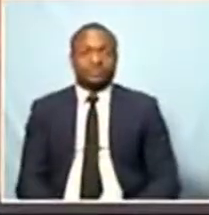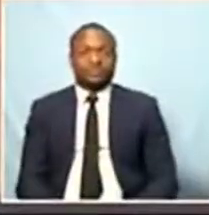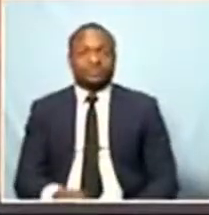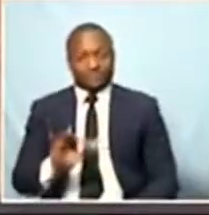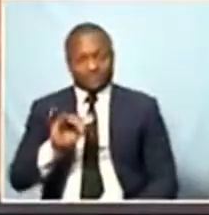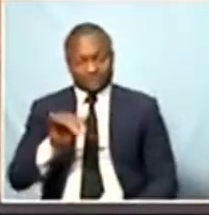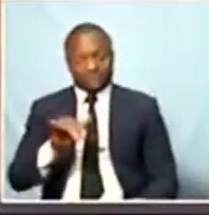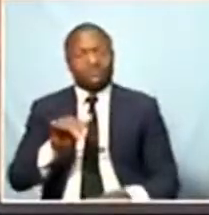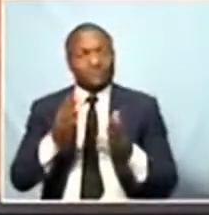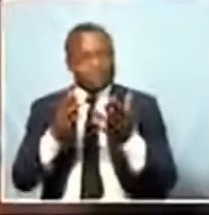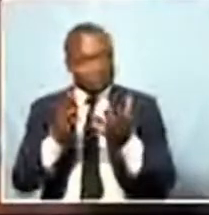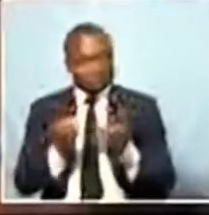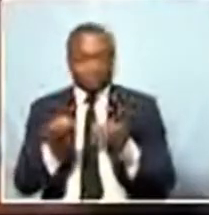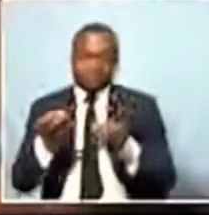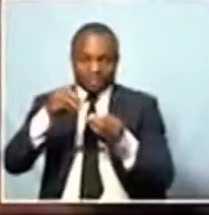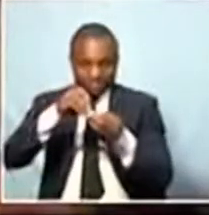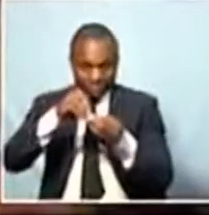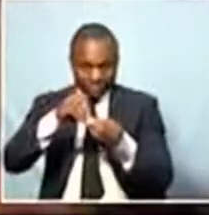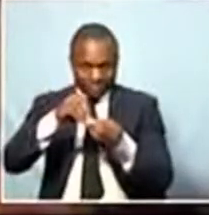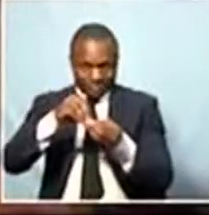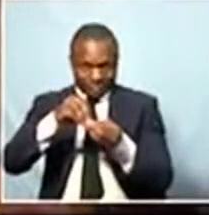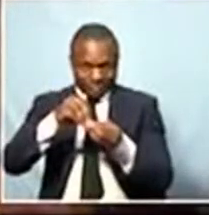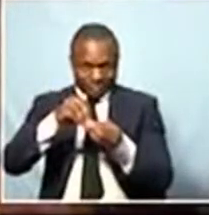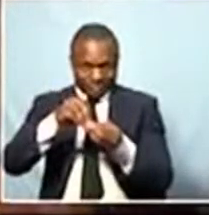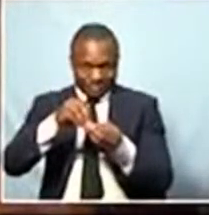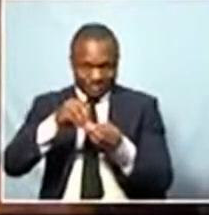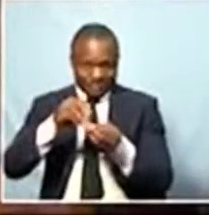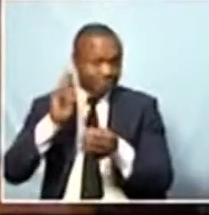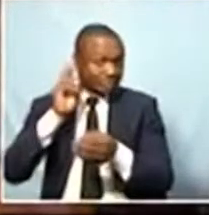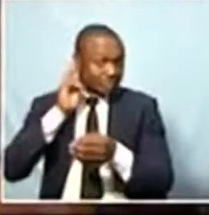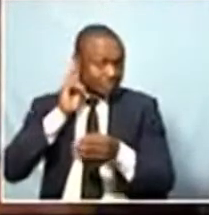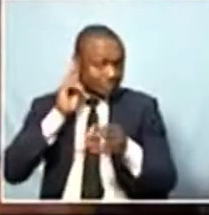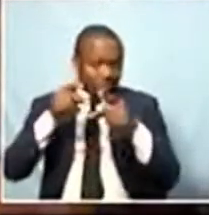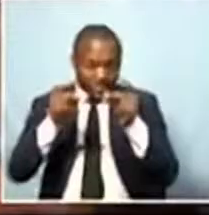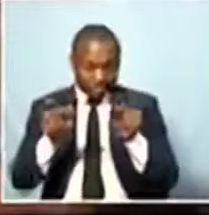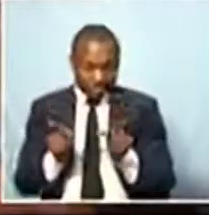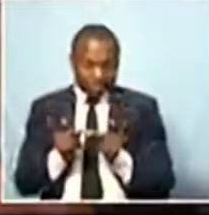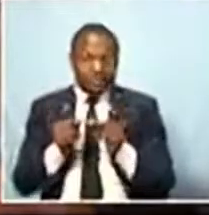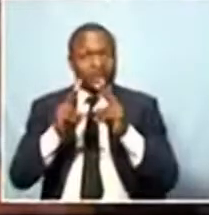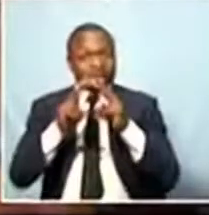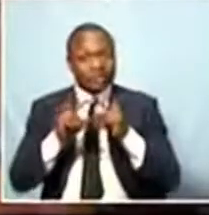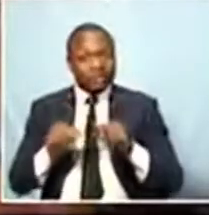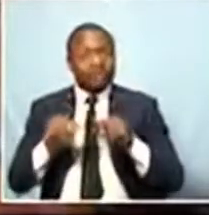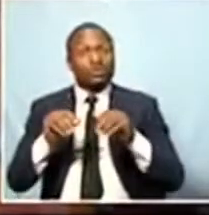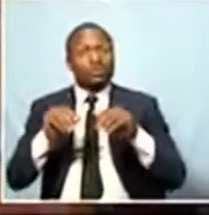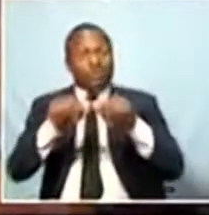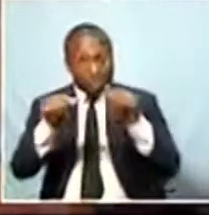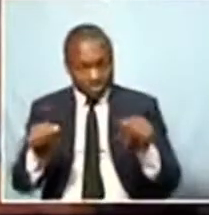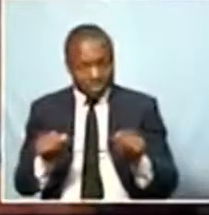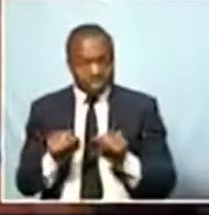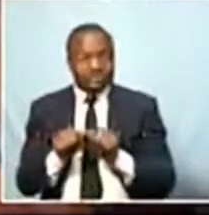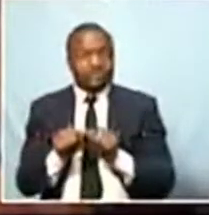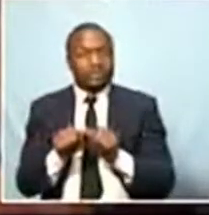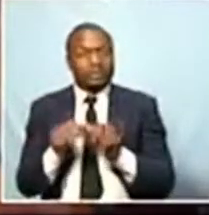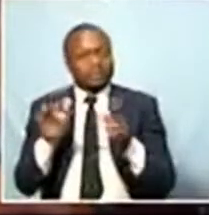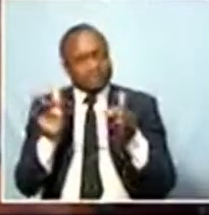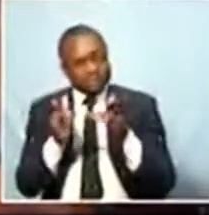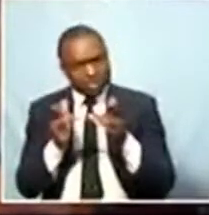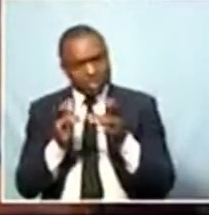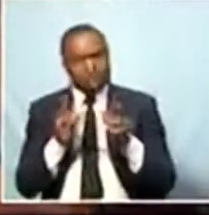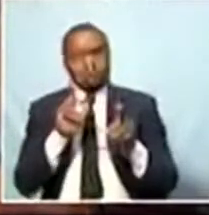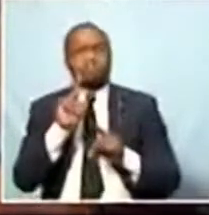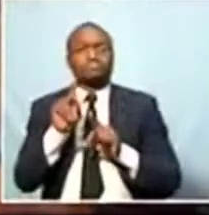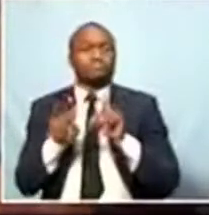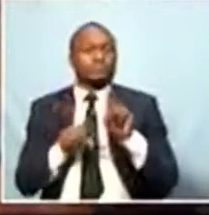Yes, Chair. I just want to make a follow-up on radio programs. You know, in rural areas, sometimes if network and people don't